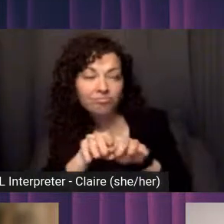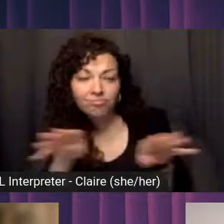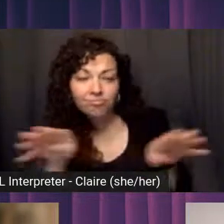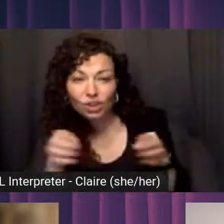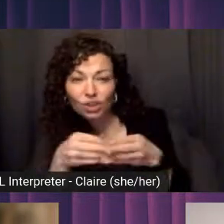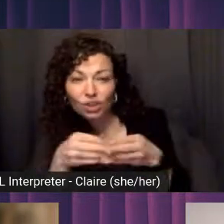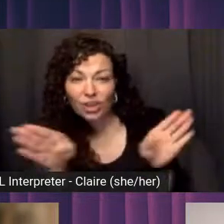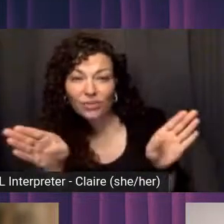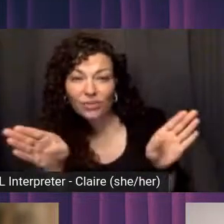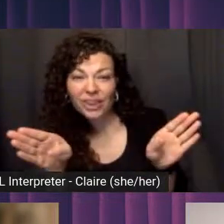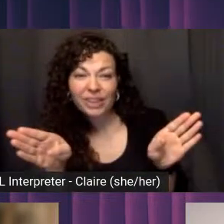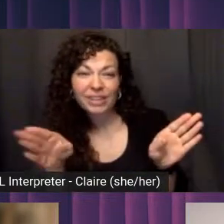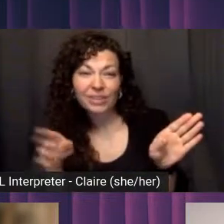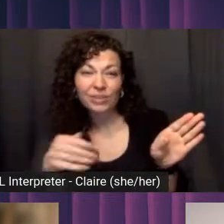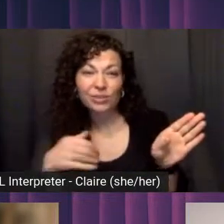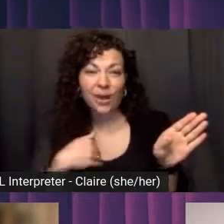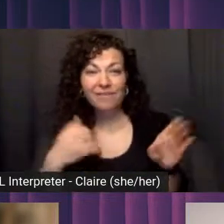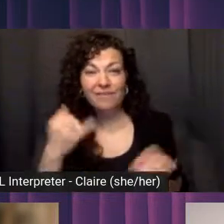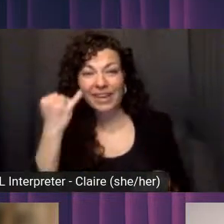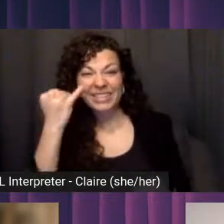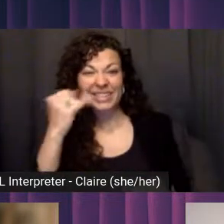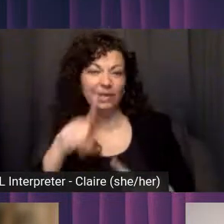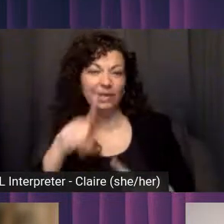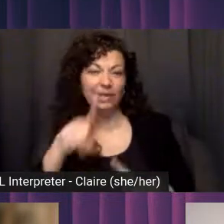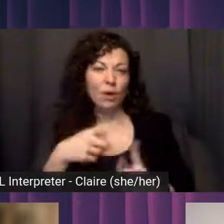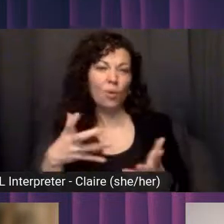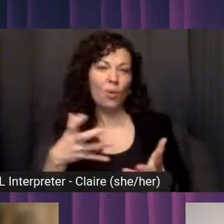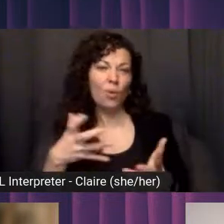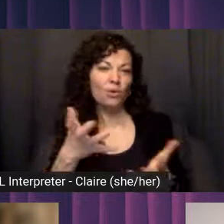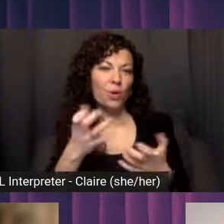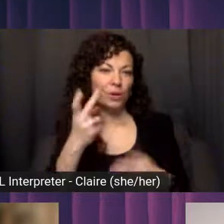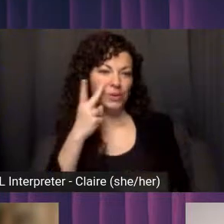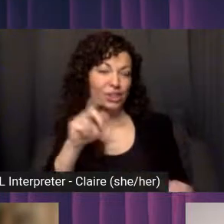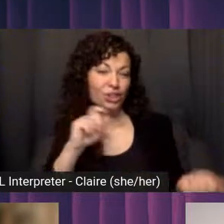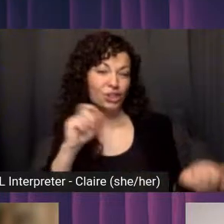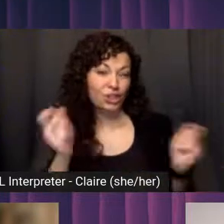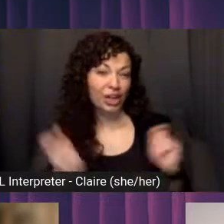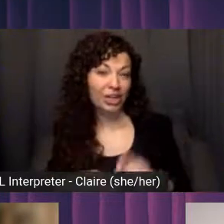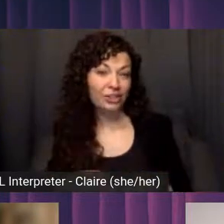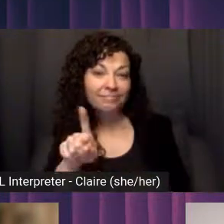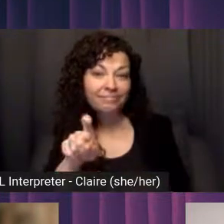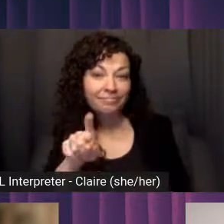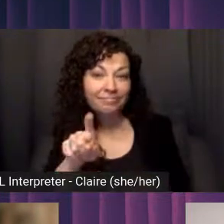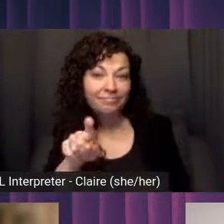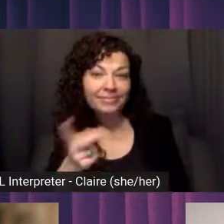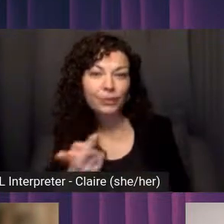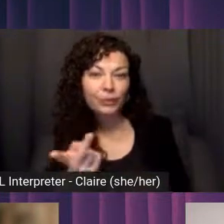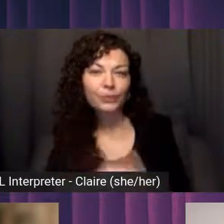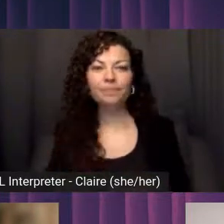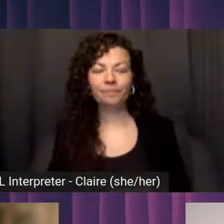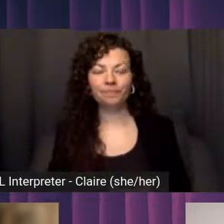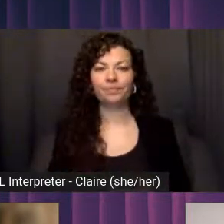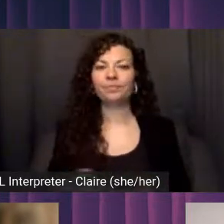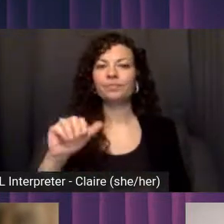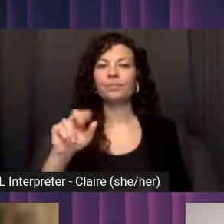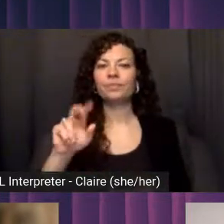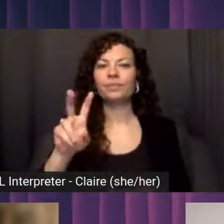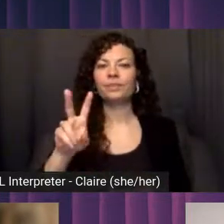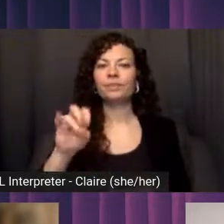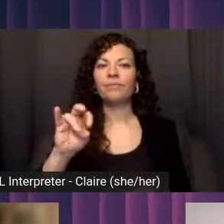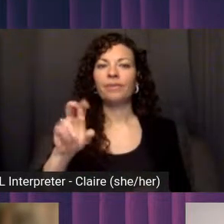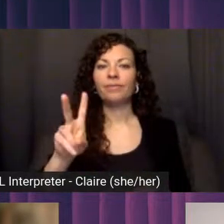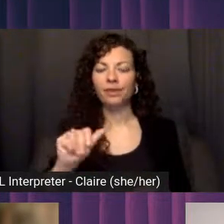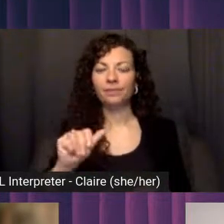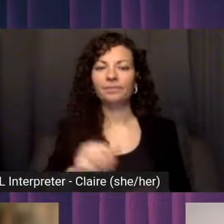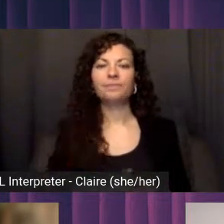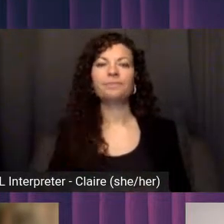Either of you can hop in. Sure. I mean, I think one of the things that my patients struggle with the most